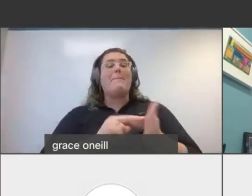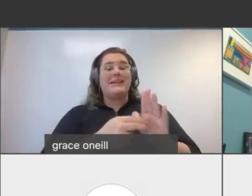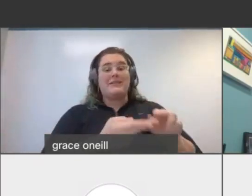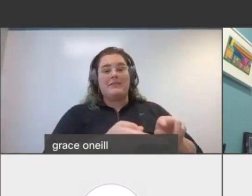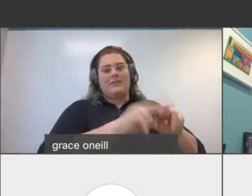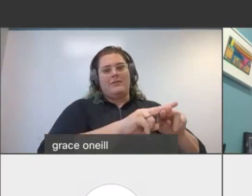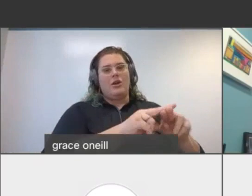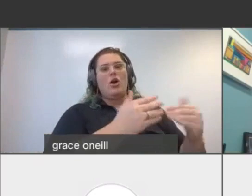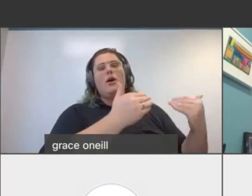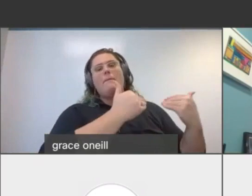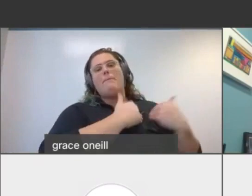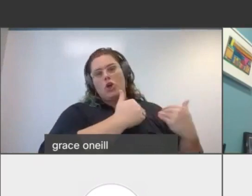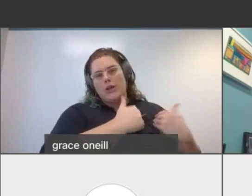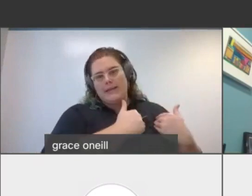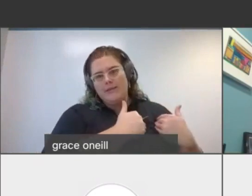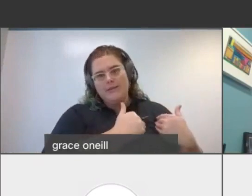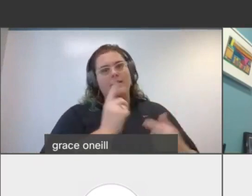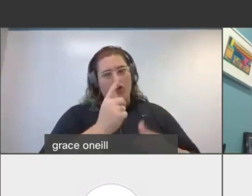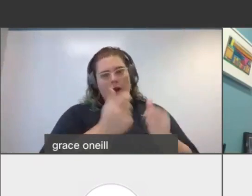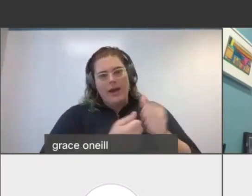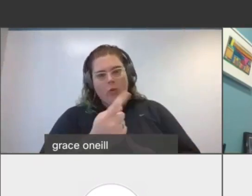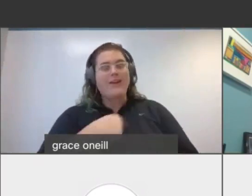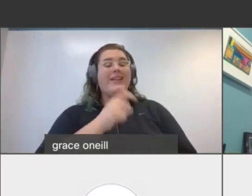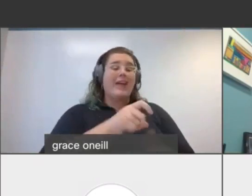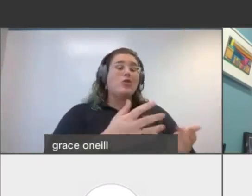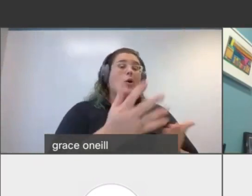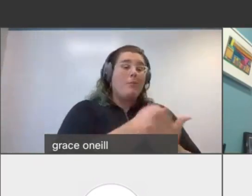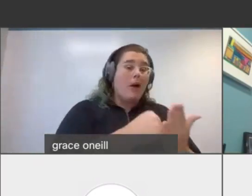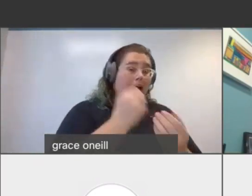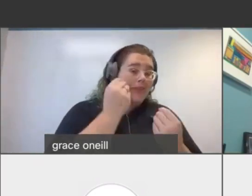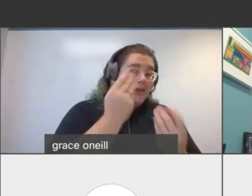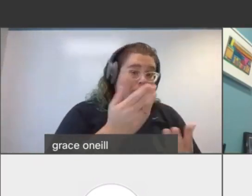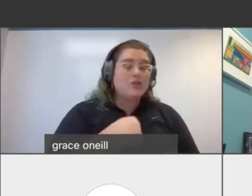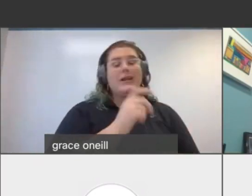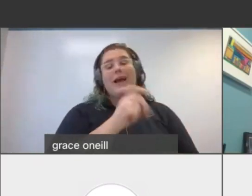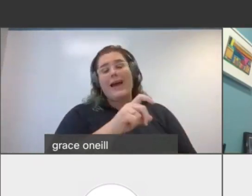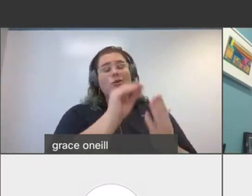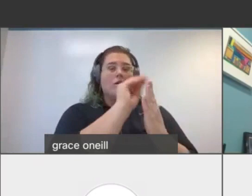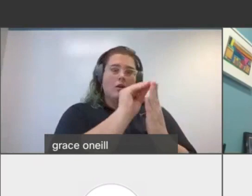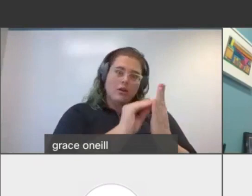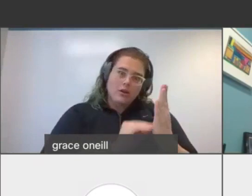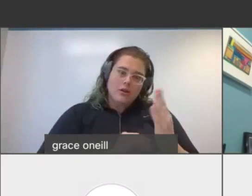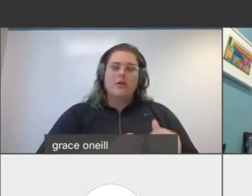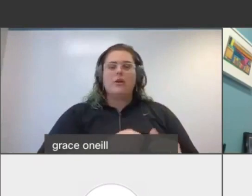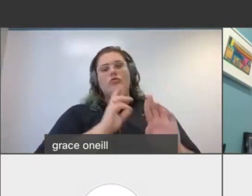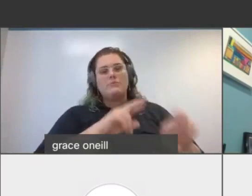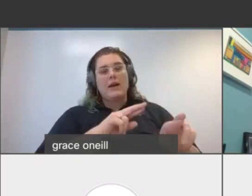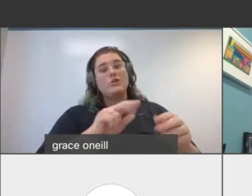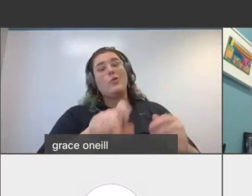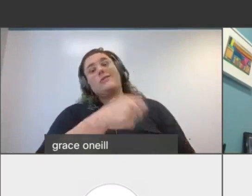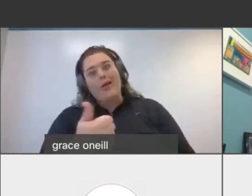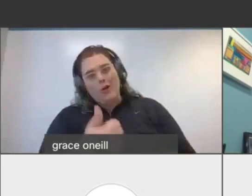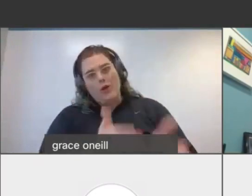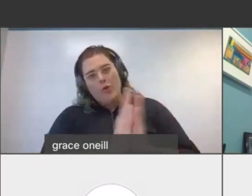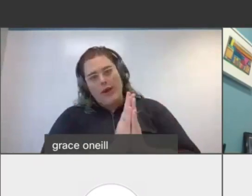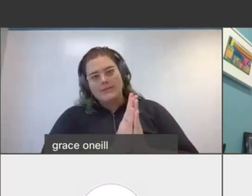information, compile the information, for all the providers who have to respond to yet another request. And I know that each and every one